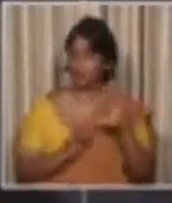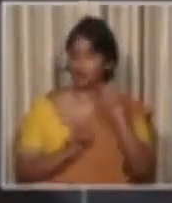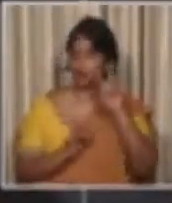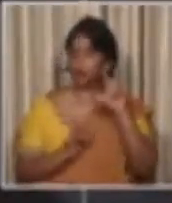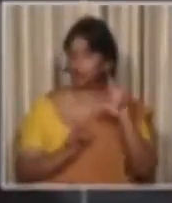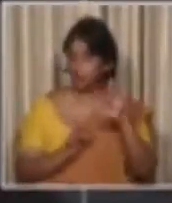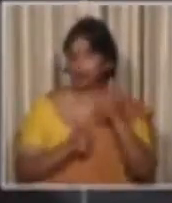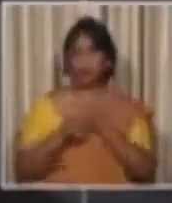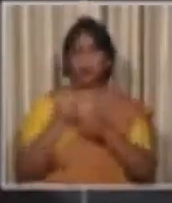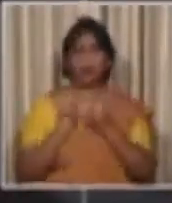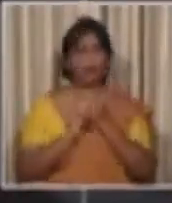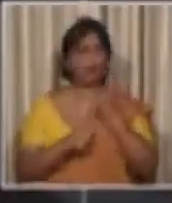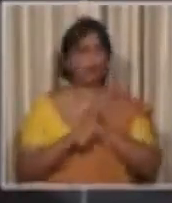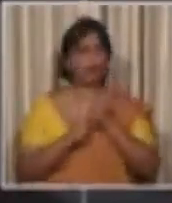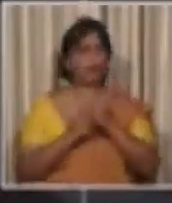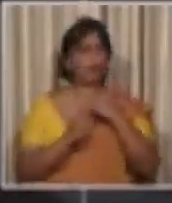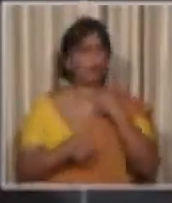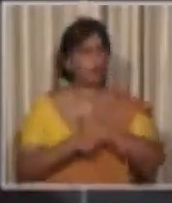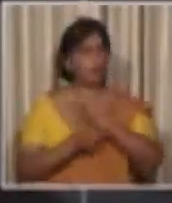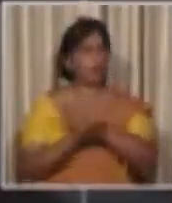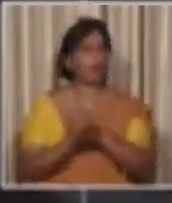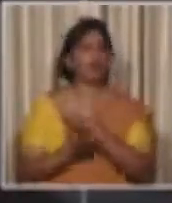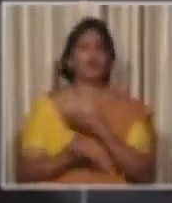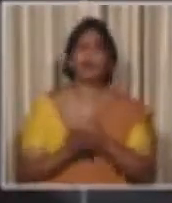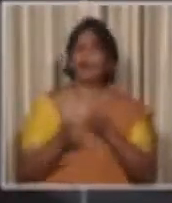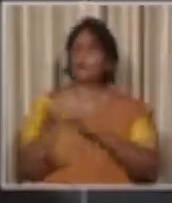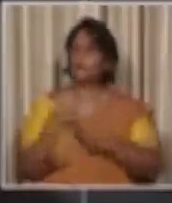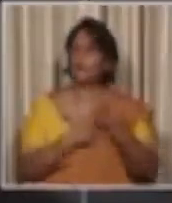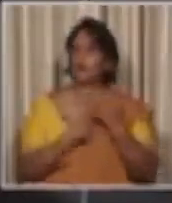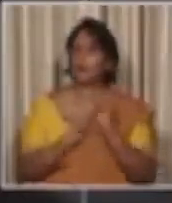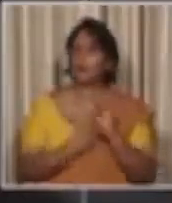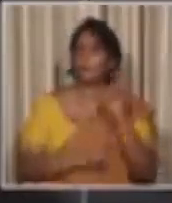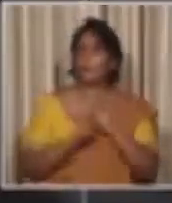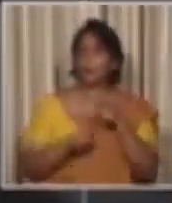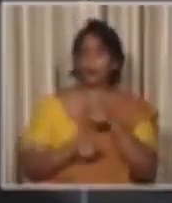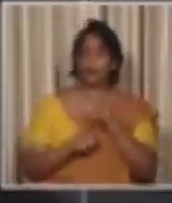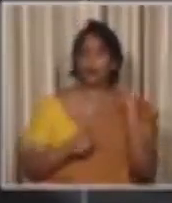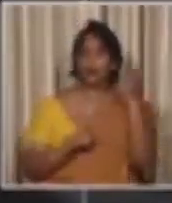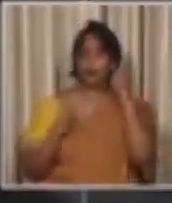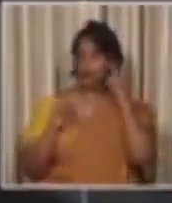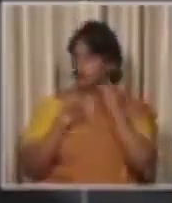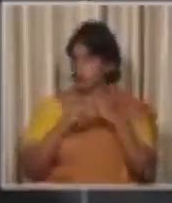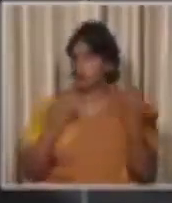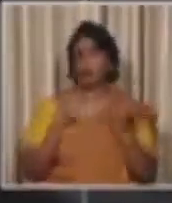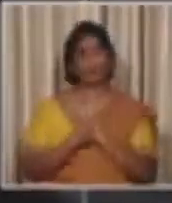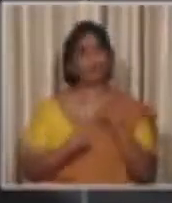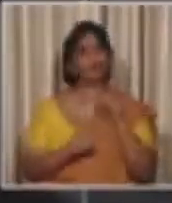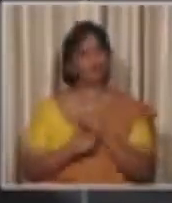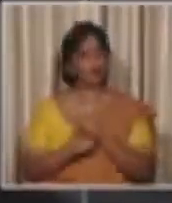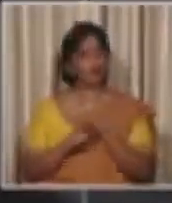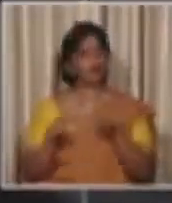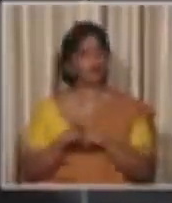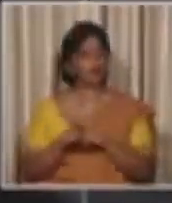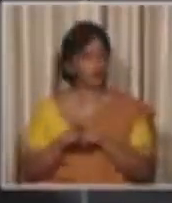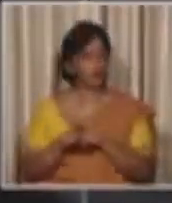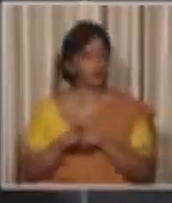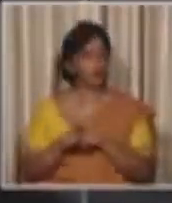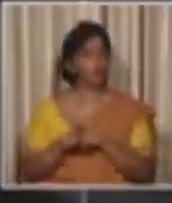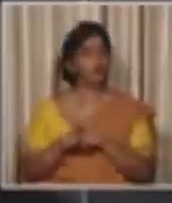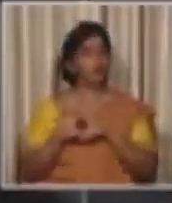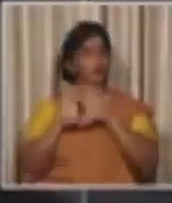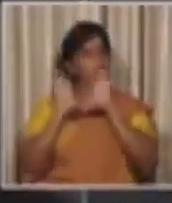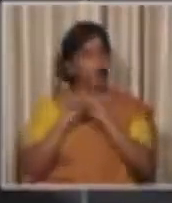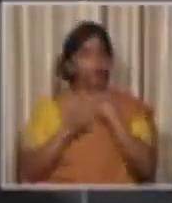without anyone in Parliament knowing or it coming out in the public domain? How did this happen? Was